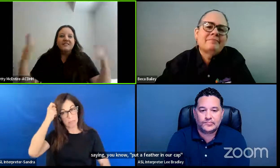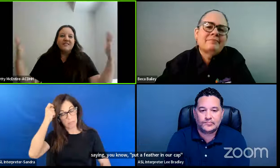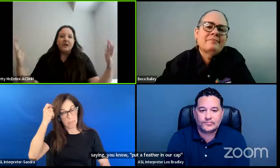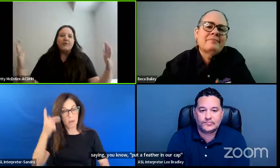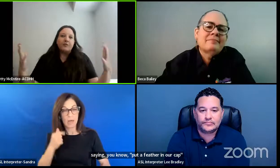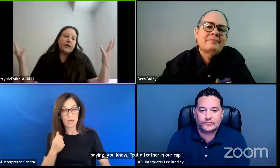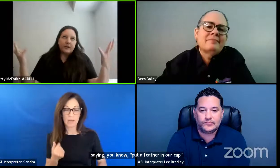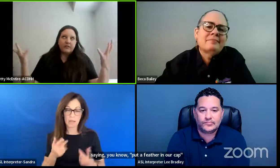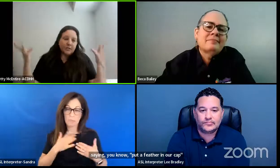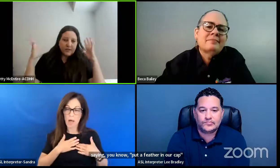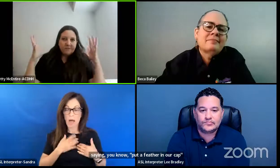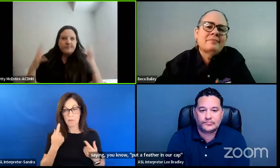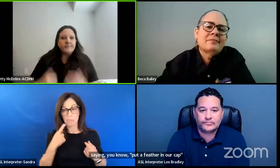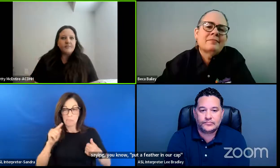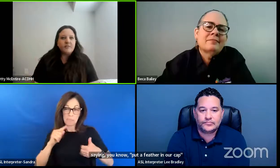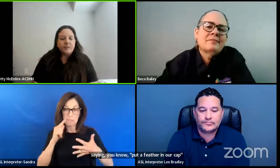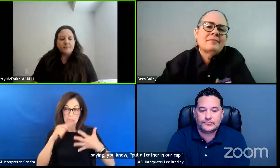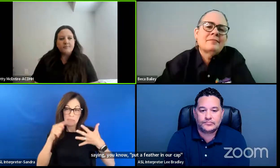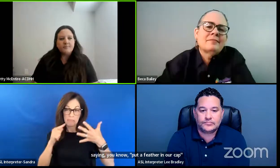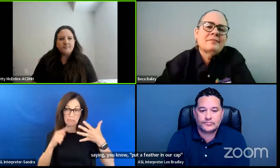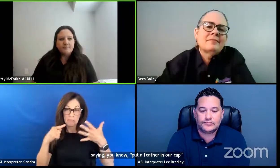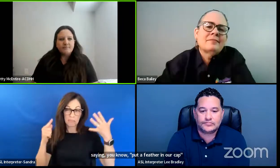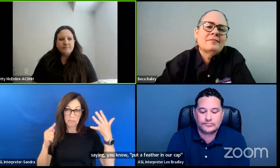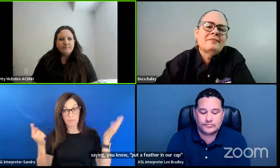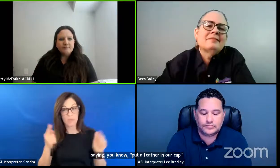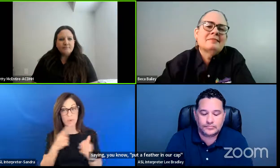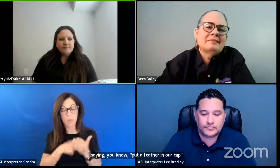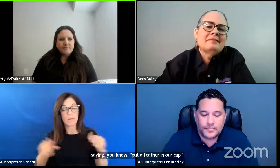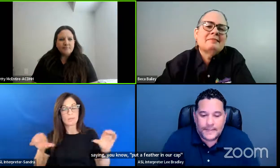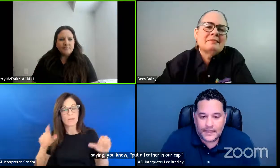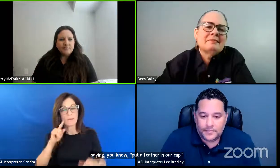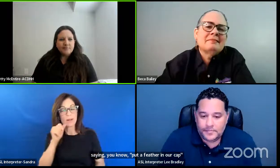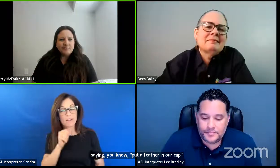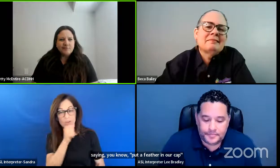what he's done for Arizona. So